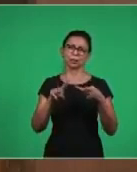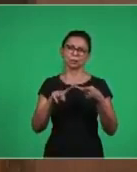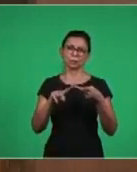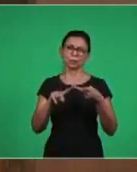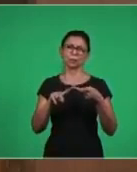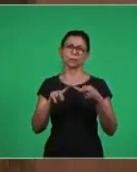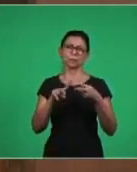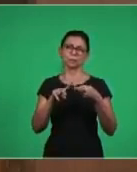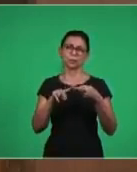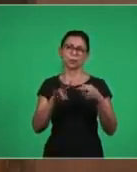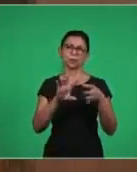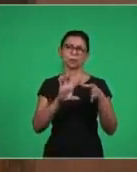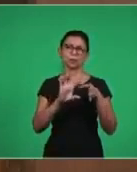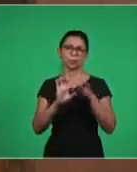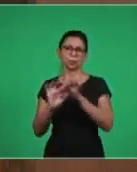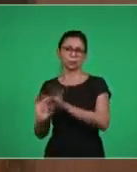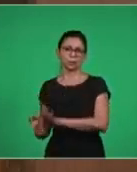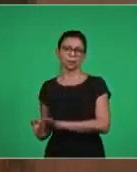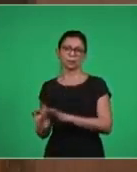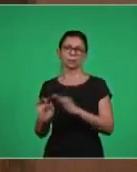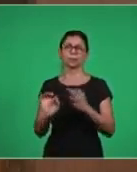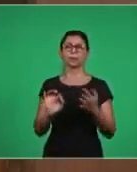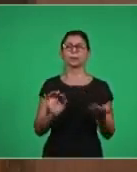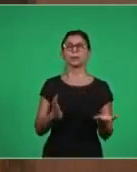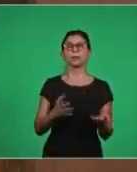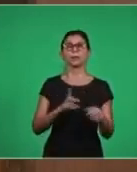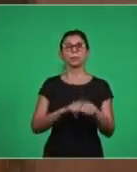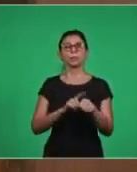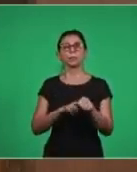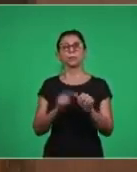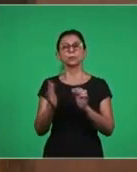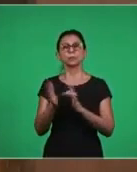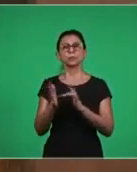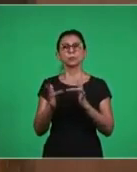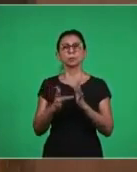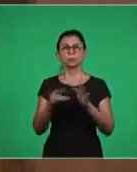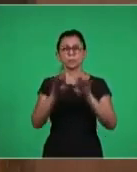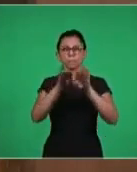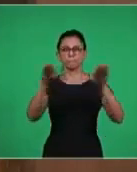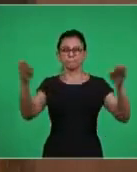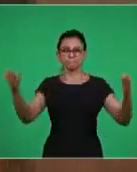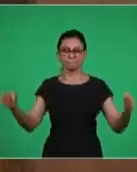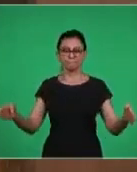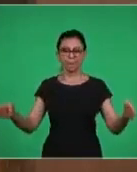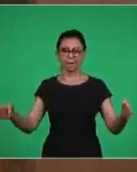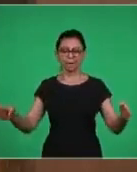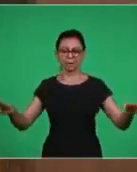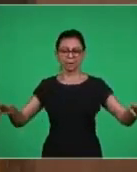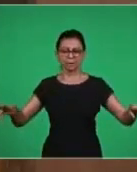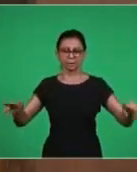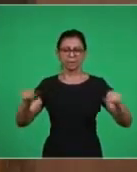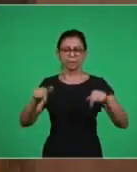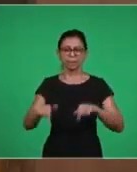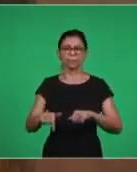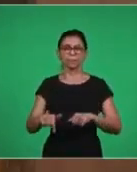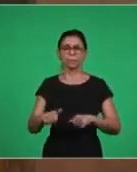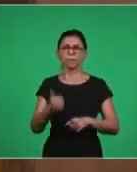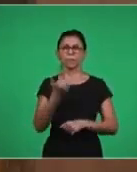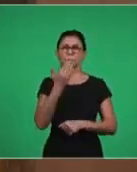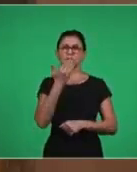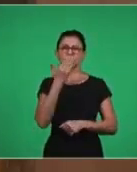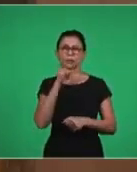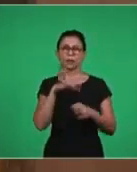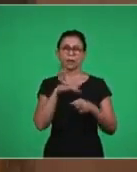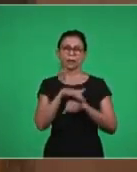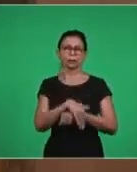context. So the context spoke about the moment in which Jesus was in a dinner. He had been invited